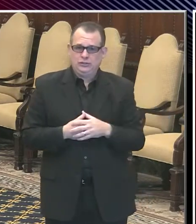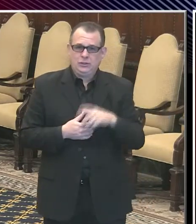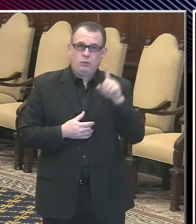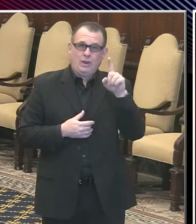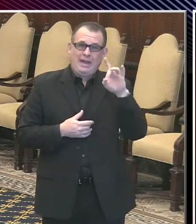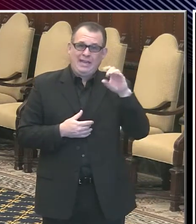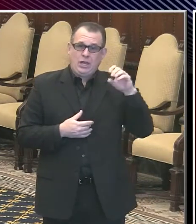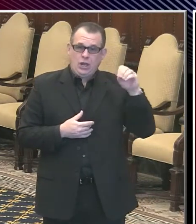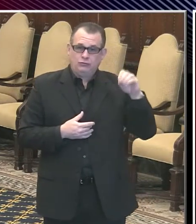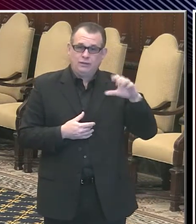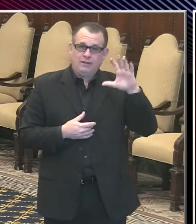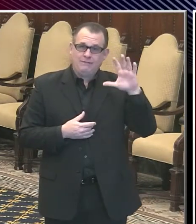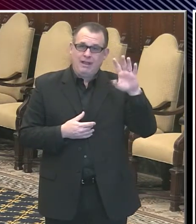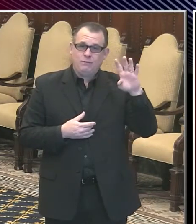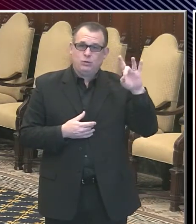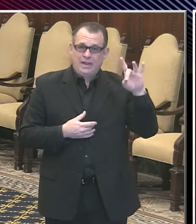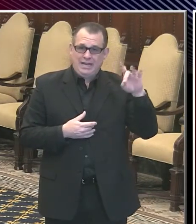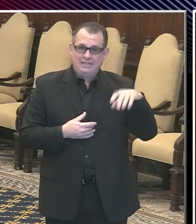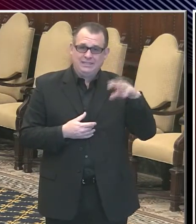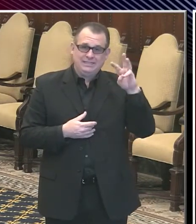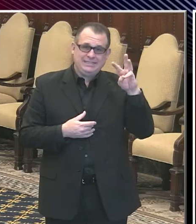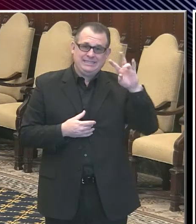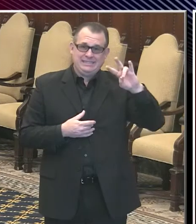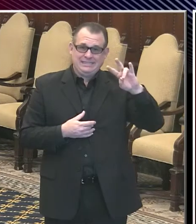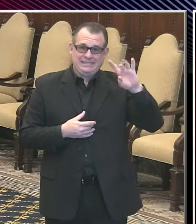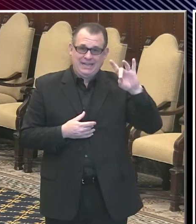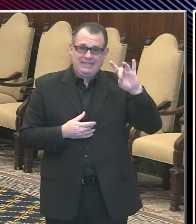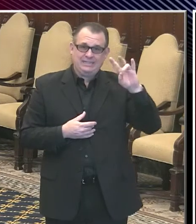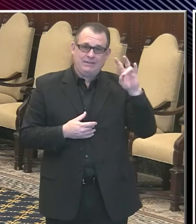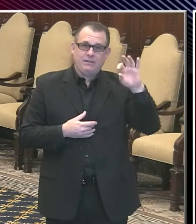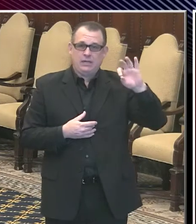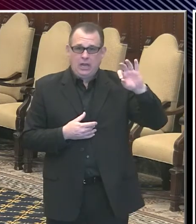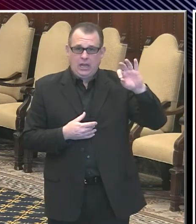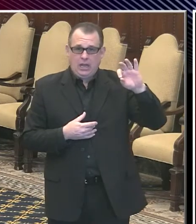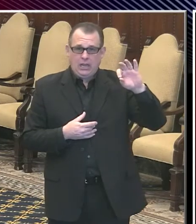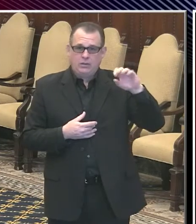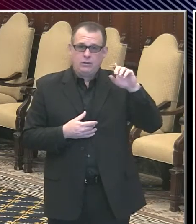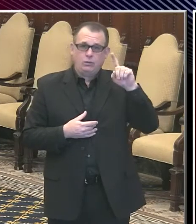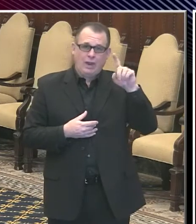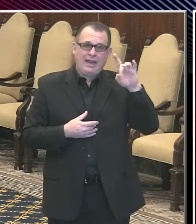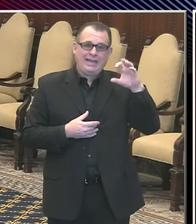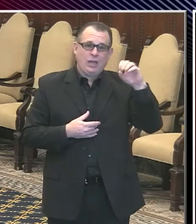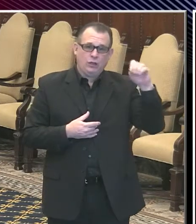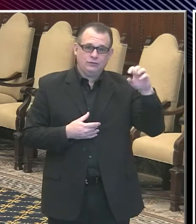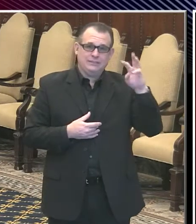1-800-548-6479 to receive a list of nearby food pantries. That's